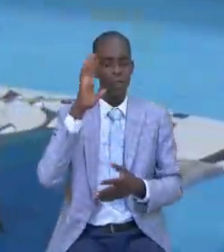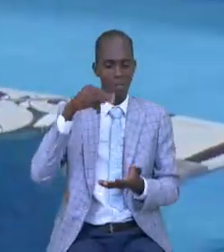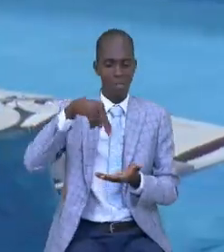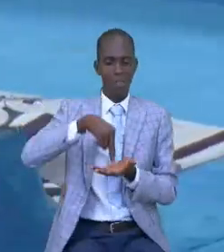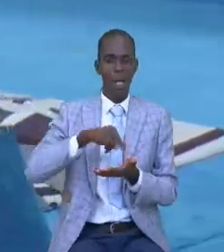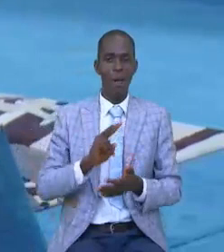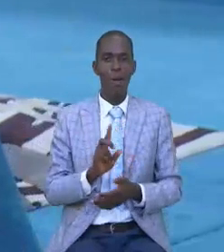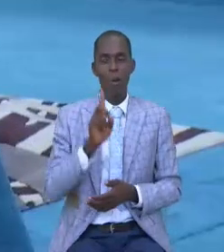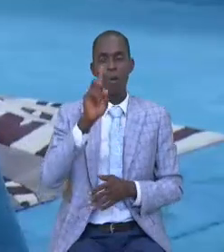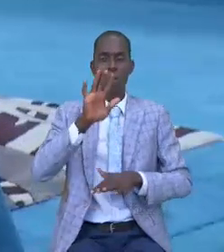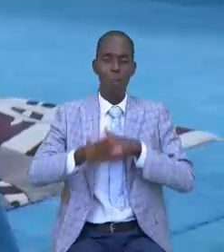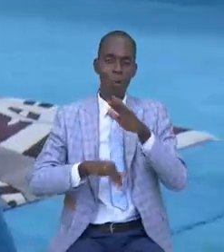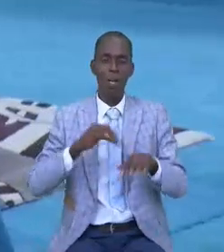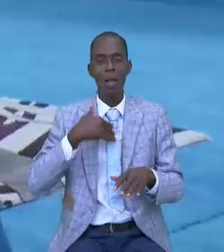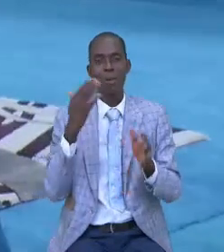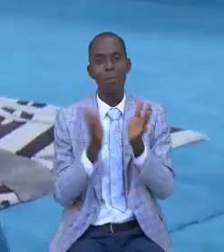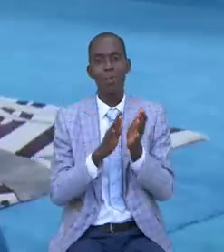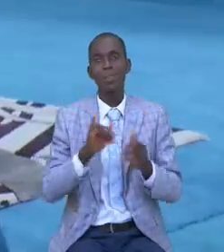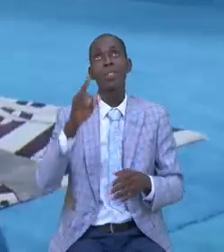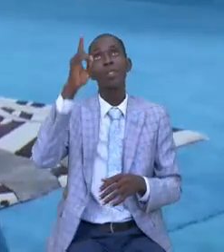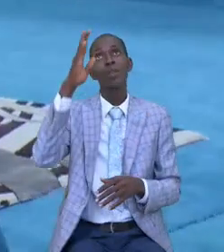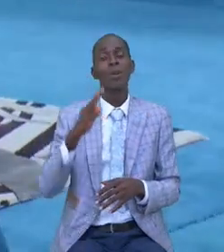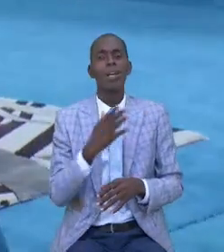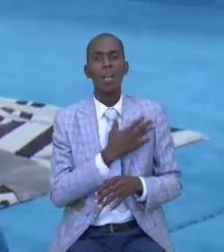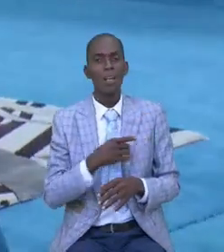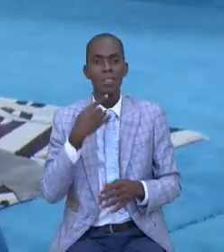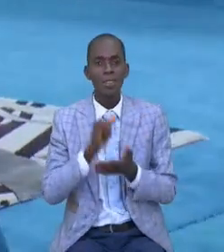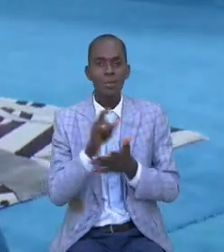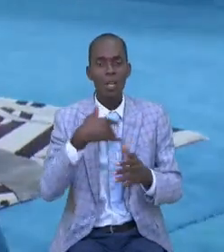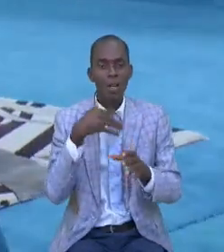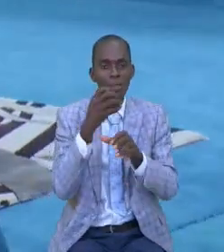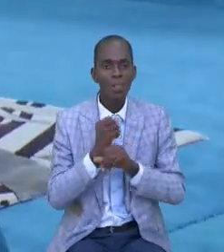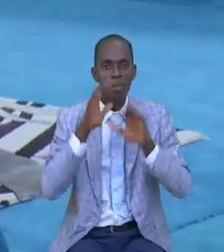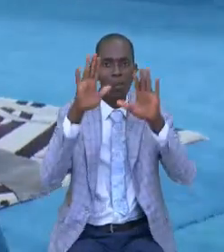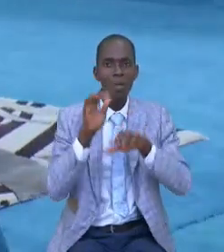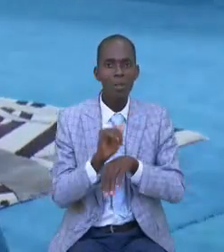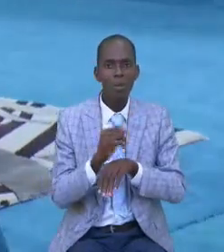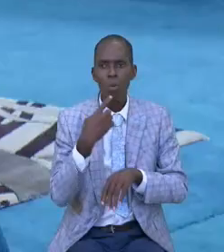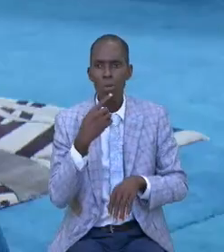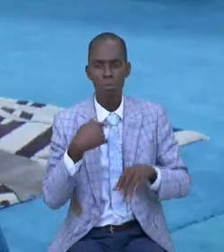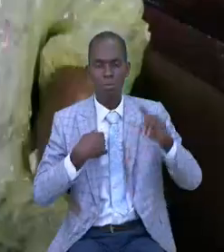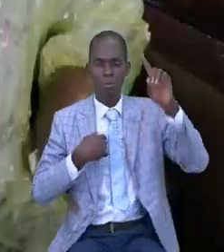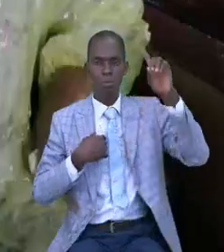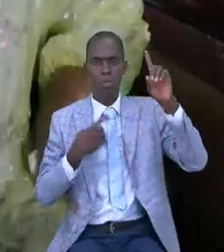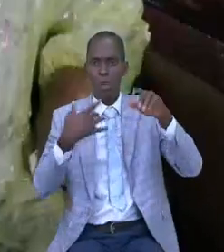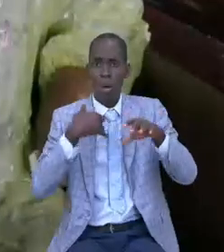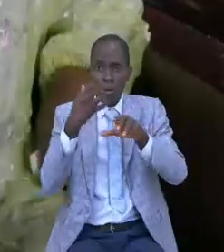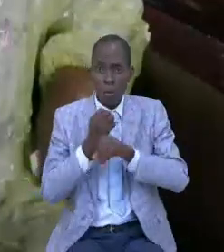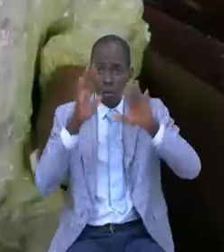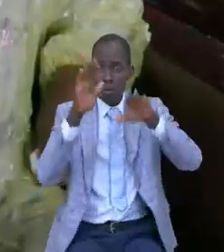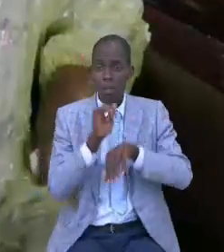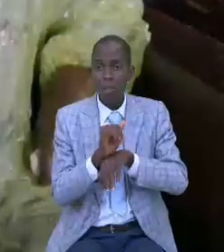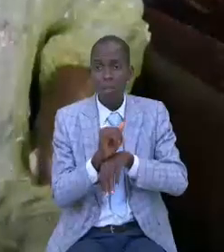and praising God. And you say, you've got the miracle. Where is the person? You've got the